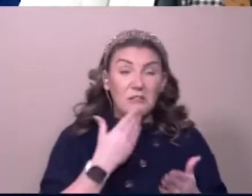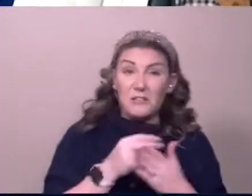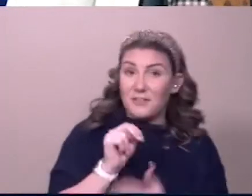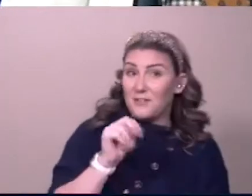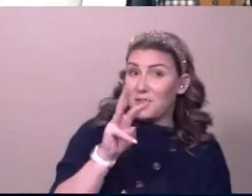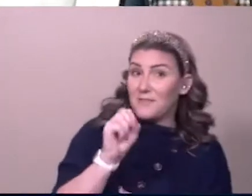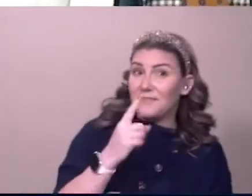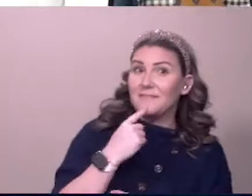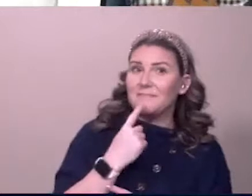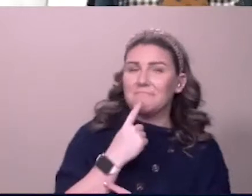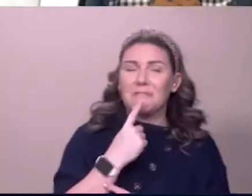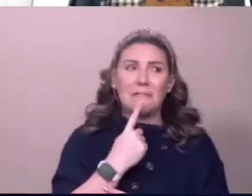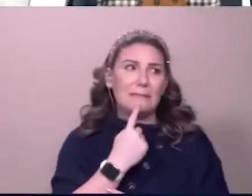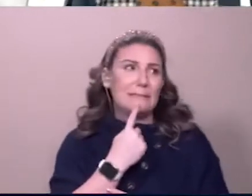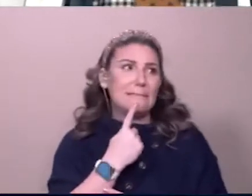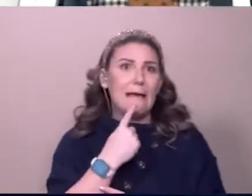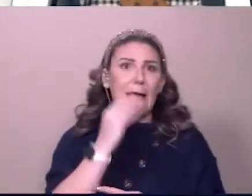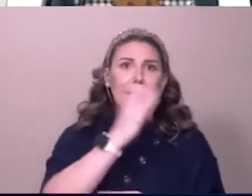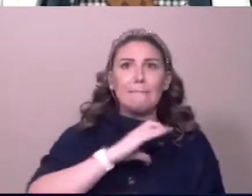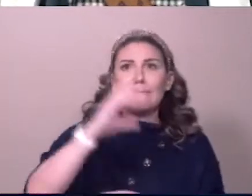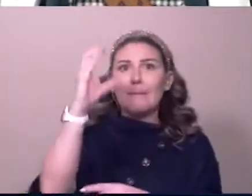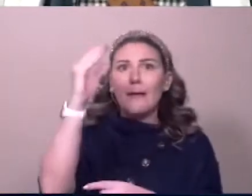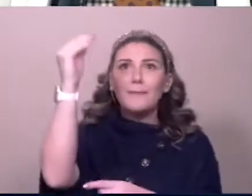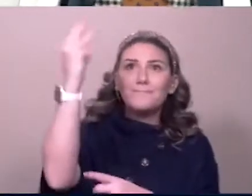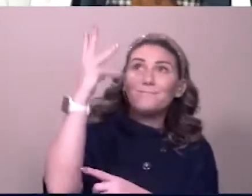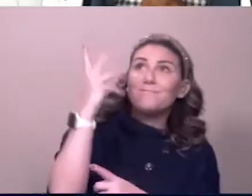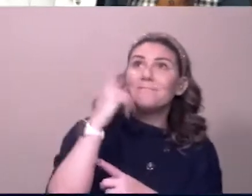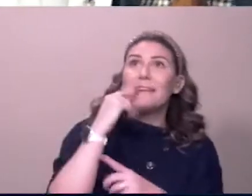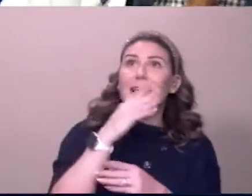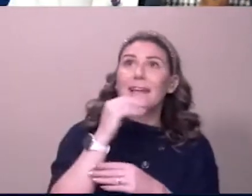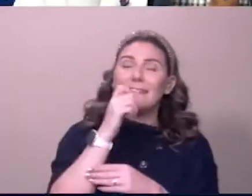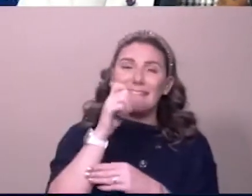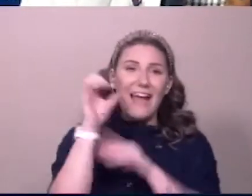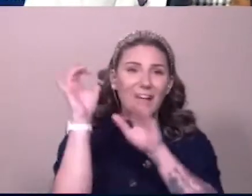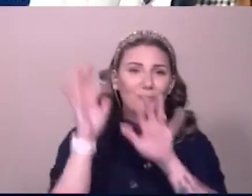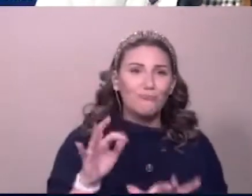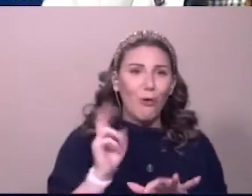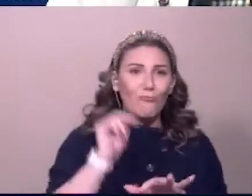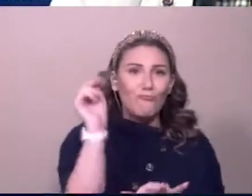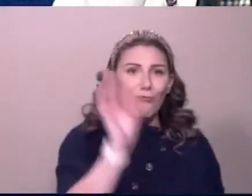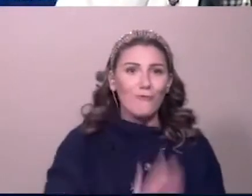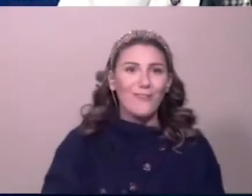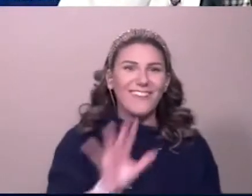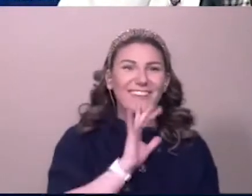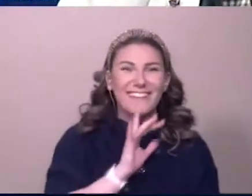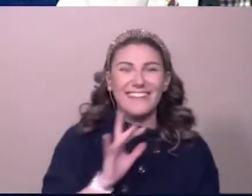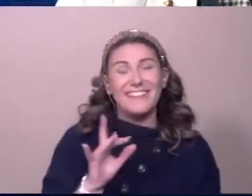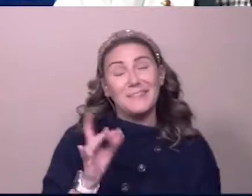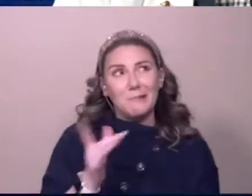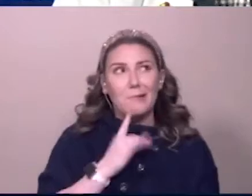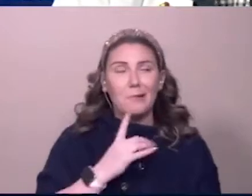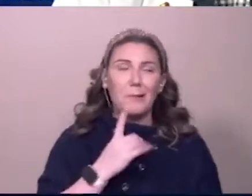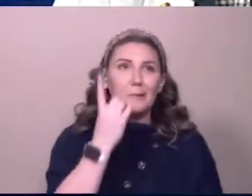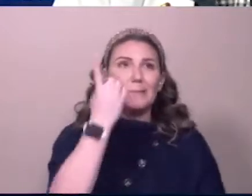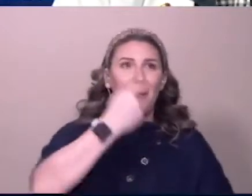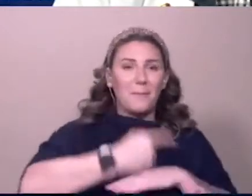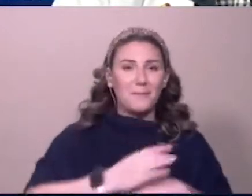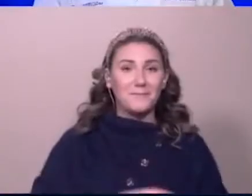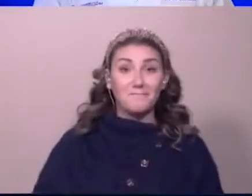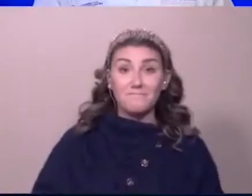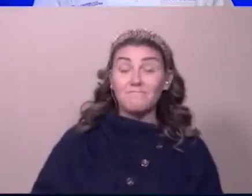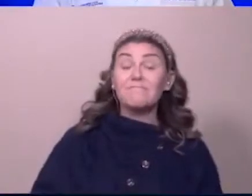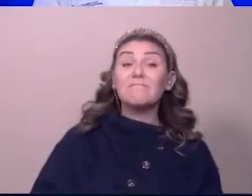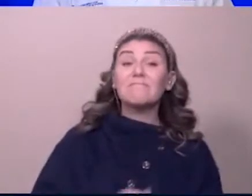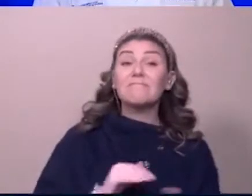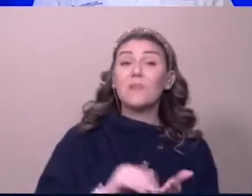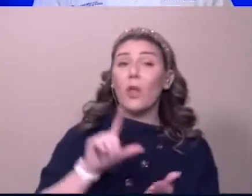tell us the sun was out and it didn't snow up in the Northland. But I guess that wasn't quite true. Sun might be out. All right, Dr. Elizabeth Long, Chief